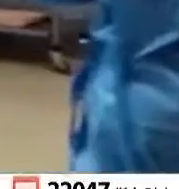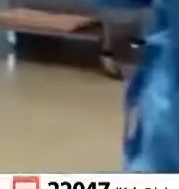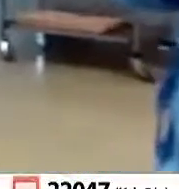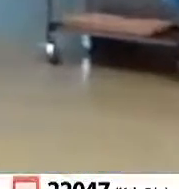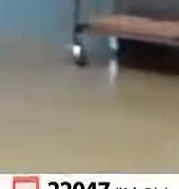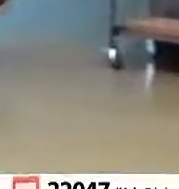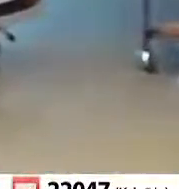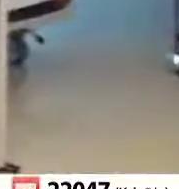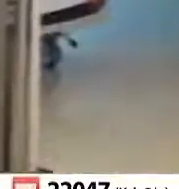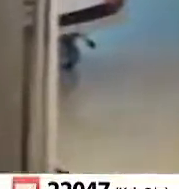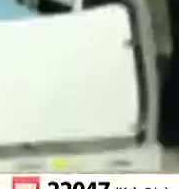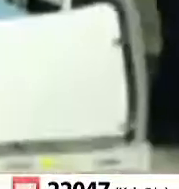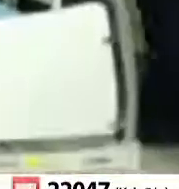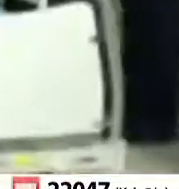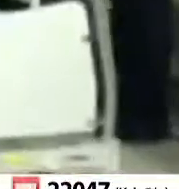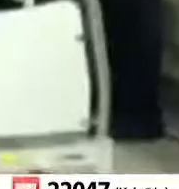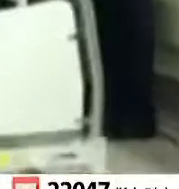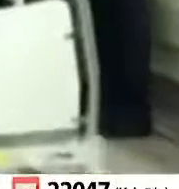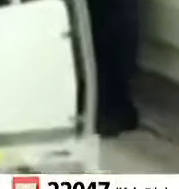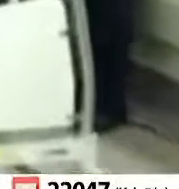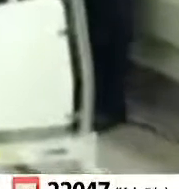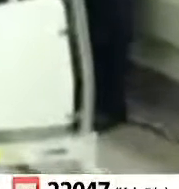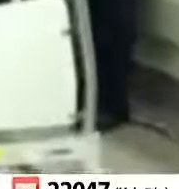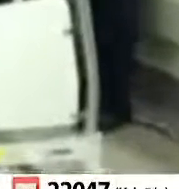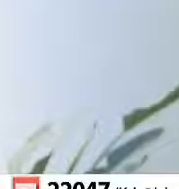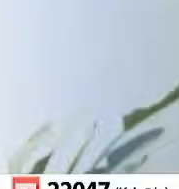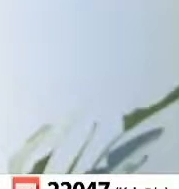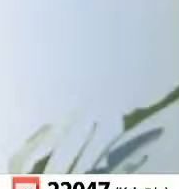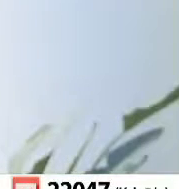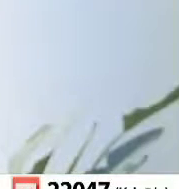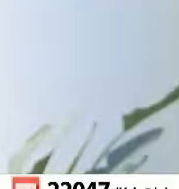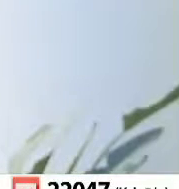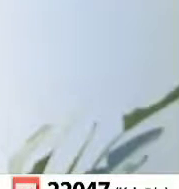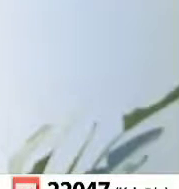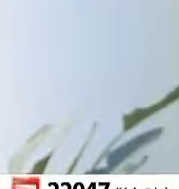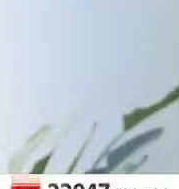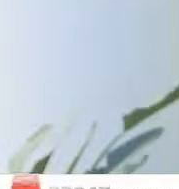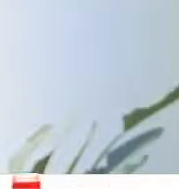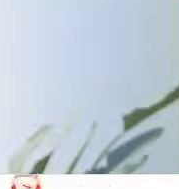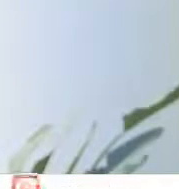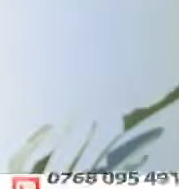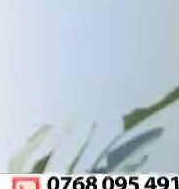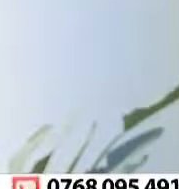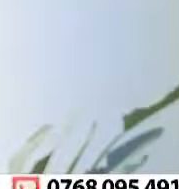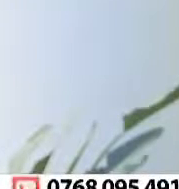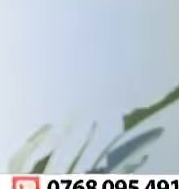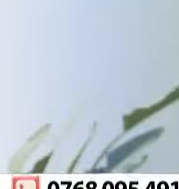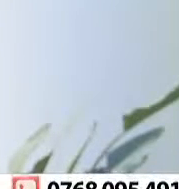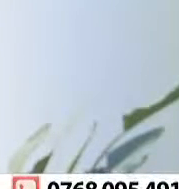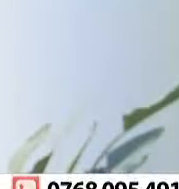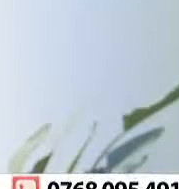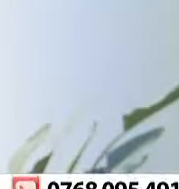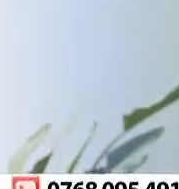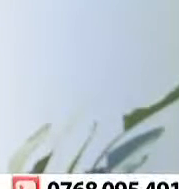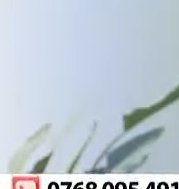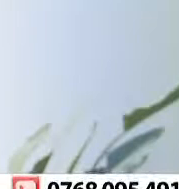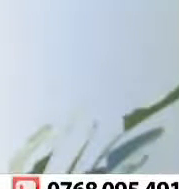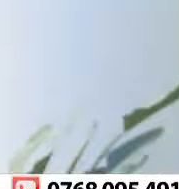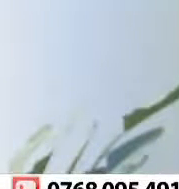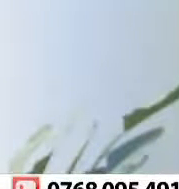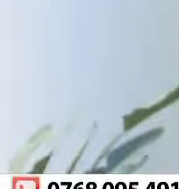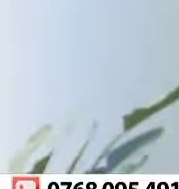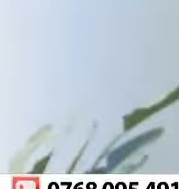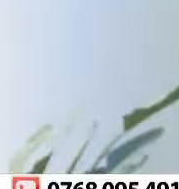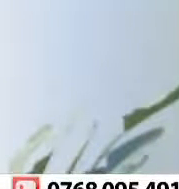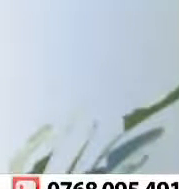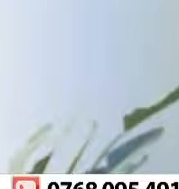723 COVID-19 cases among medical staff. Unfortunately, when people get infected, some people also get a very serious form of the